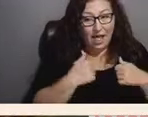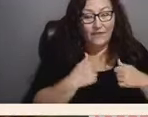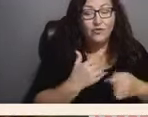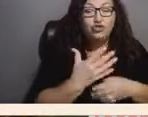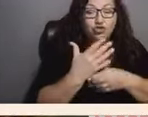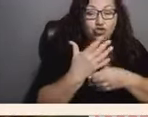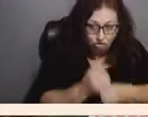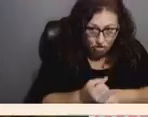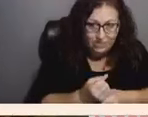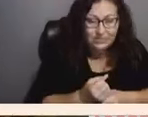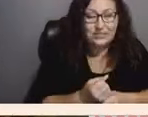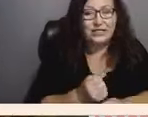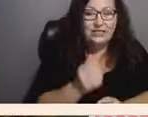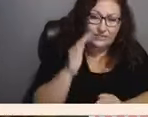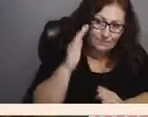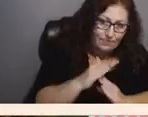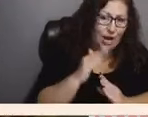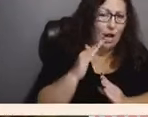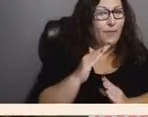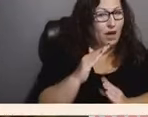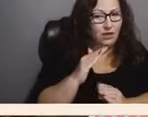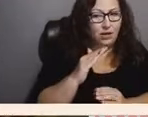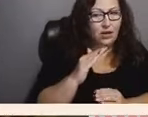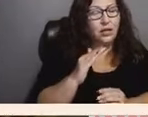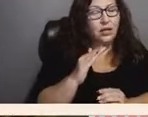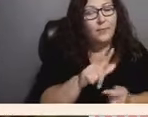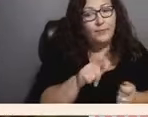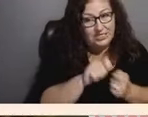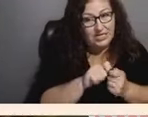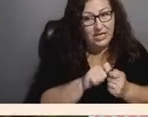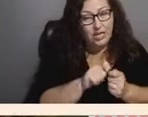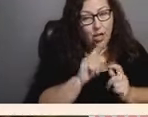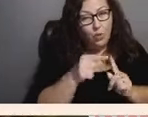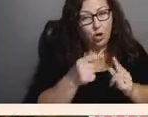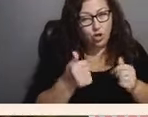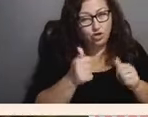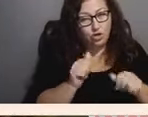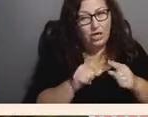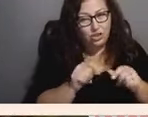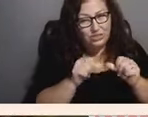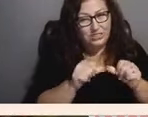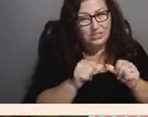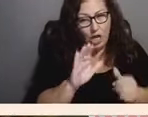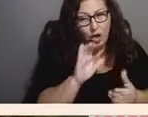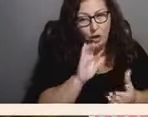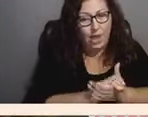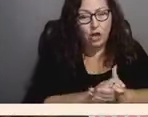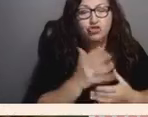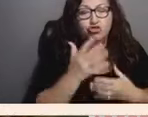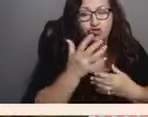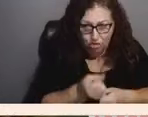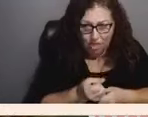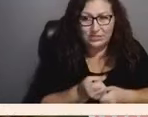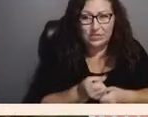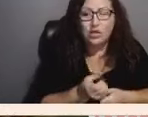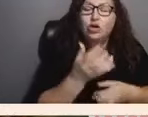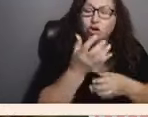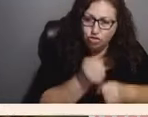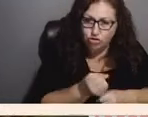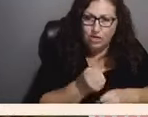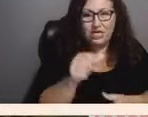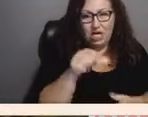paramount, particularly when you're trying to sustain your marriage. Trust. Trusting in each other.